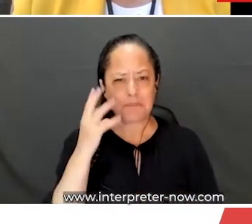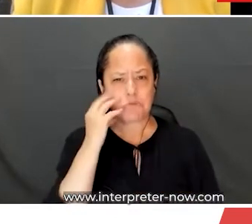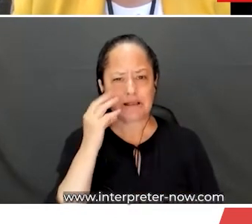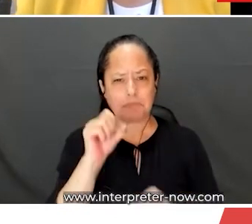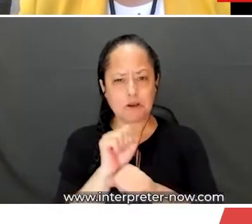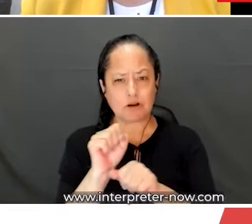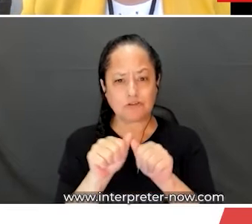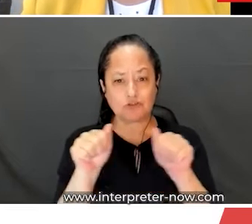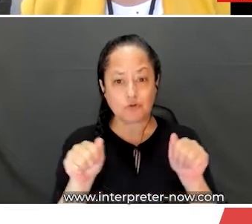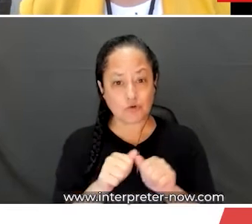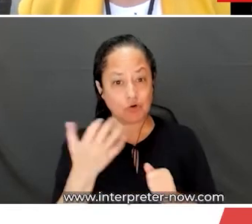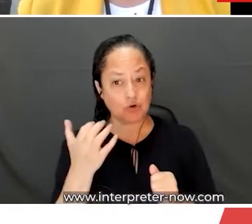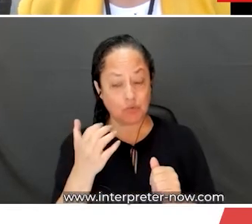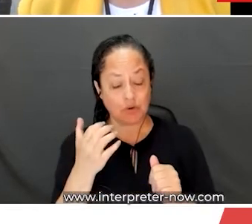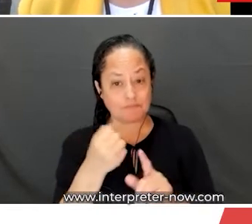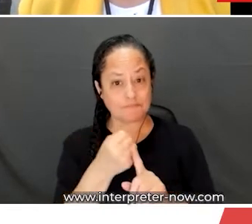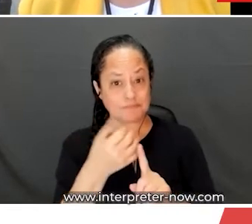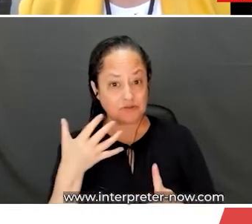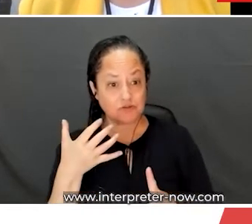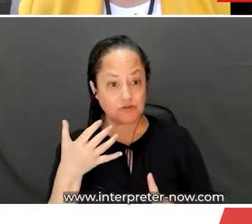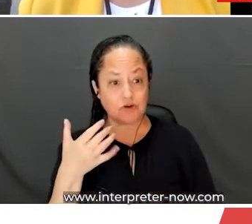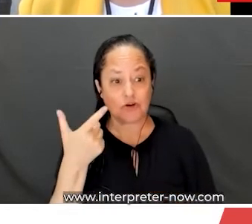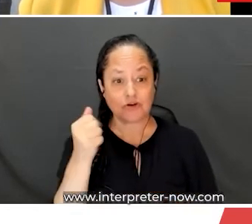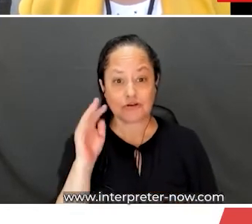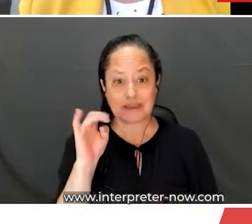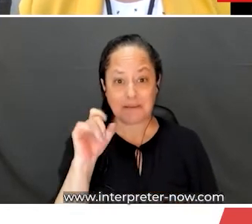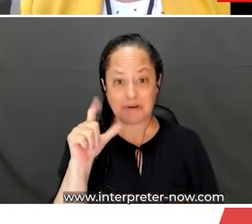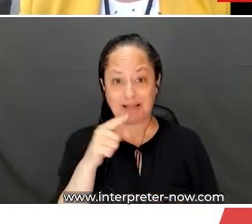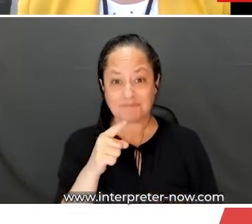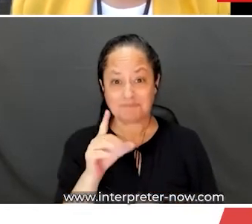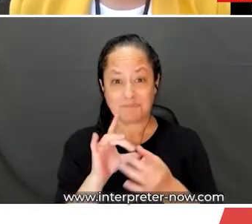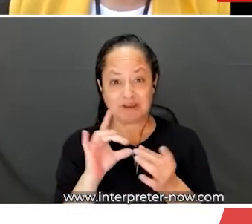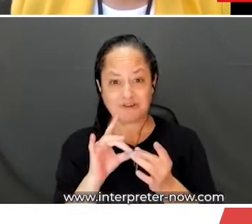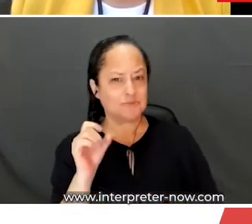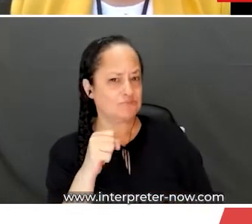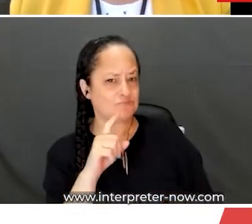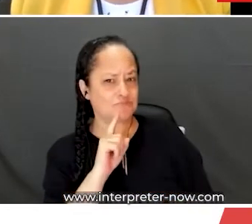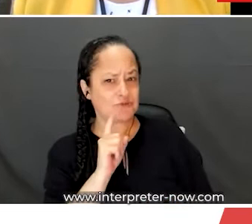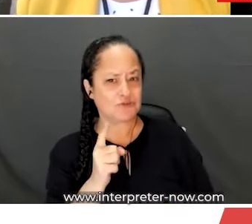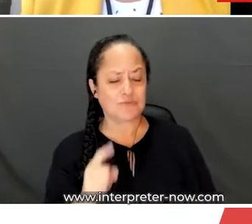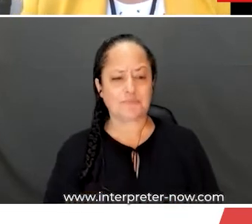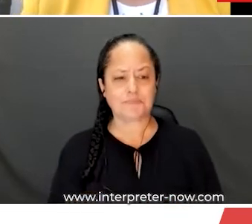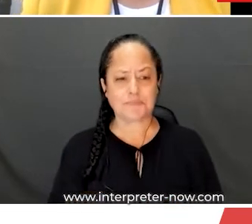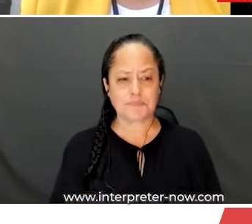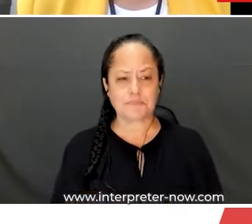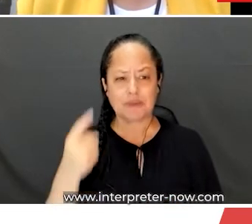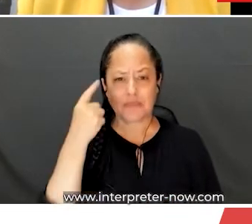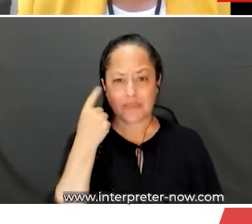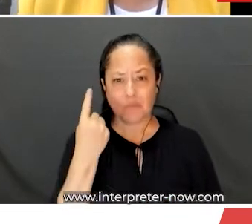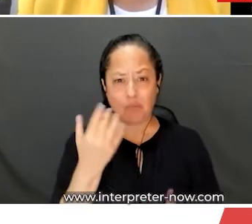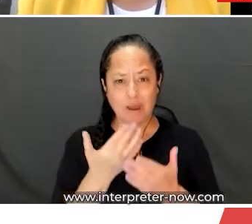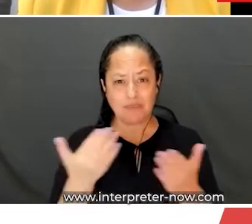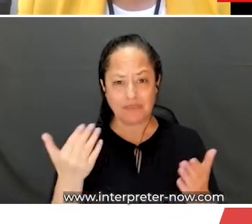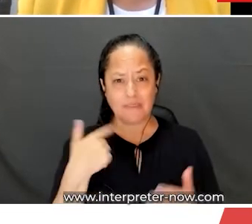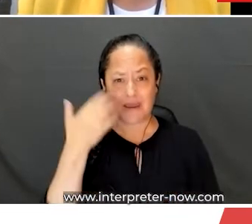Do you want to start, Gabriela, since you kind of seeded that conversation? Sure. Yes. So I think one of the things that